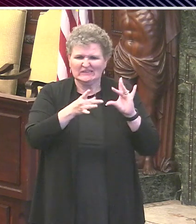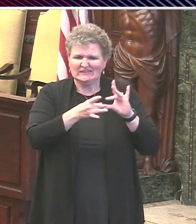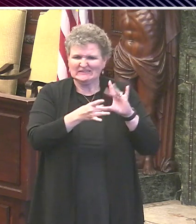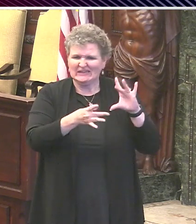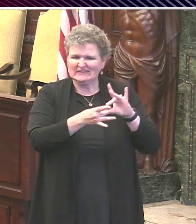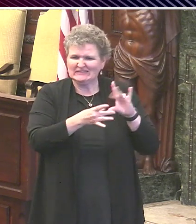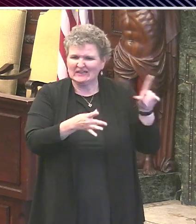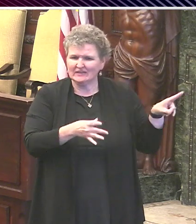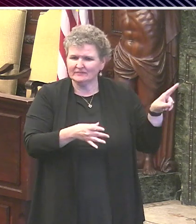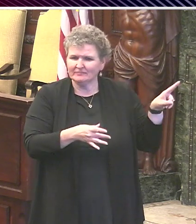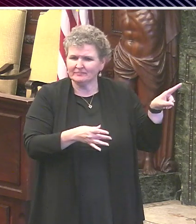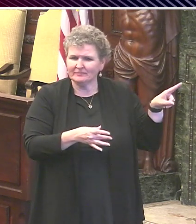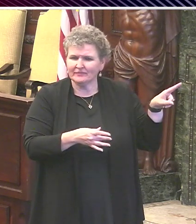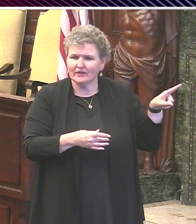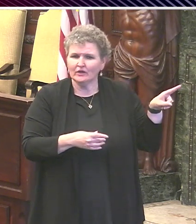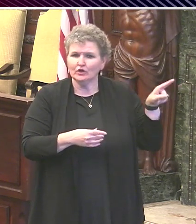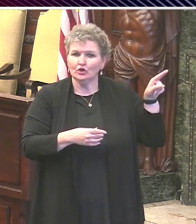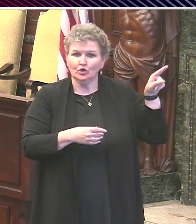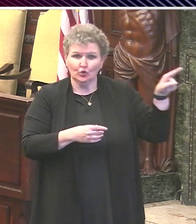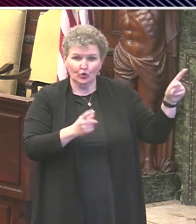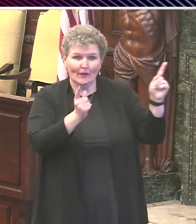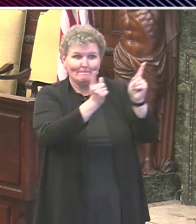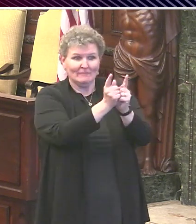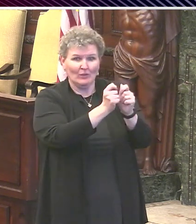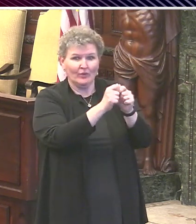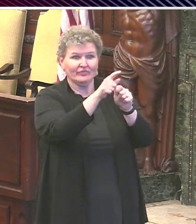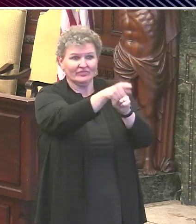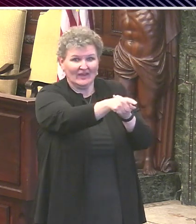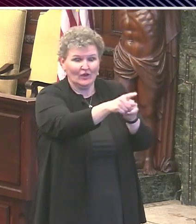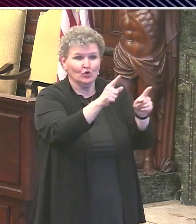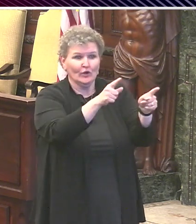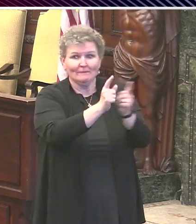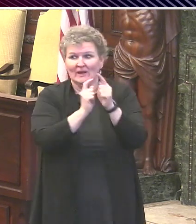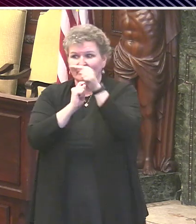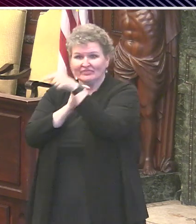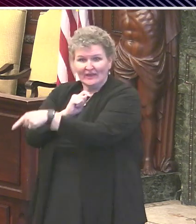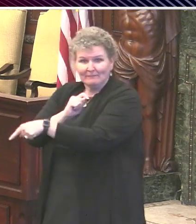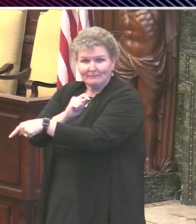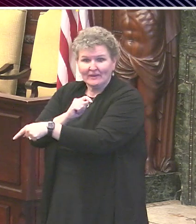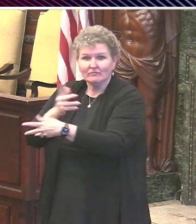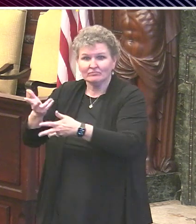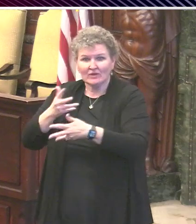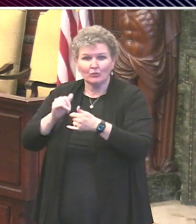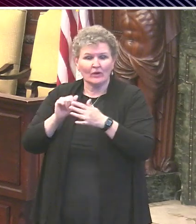camps, representative from both. Okay, that's all I got. Thanks.